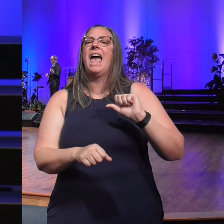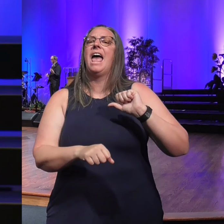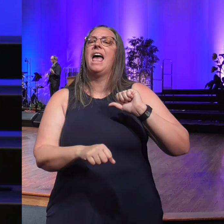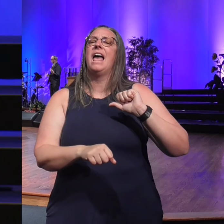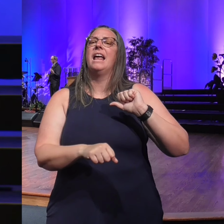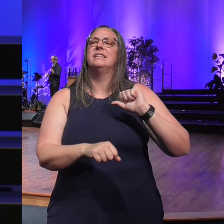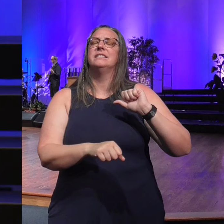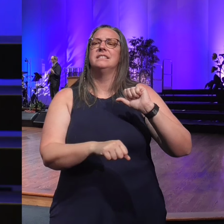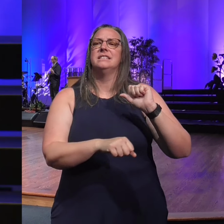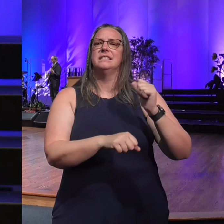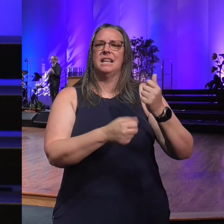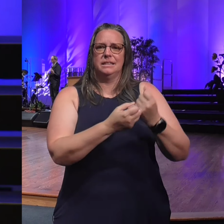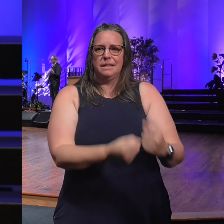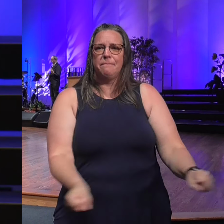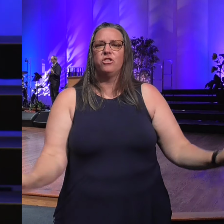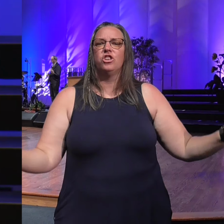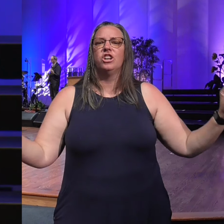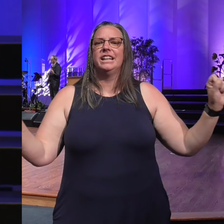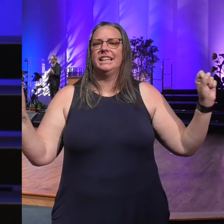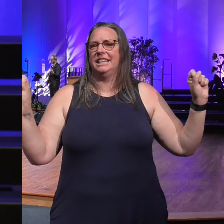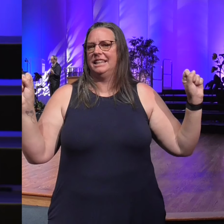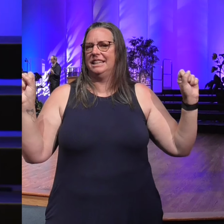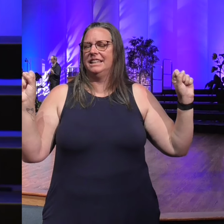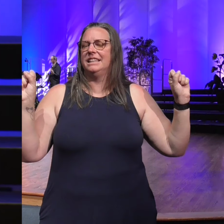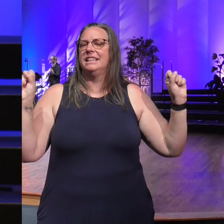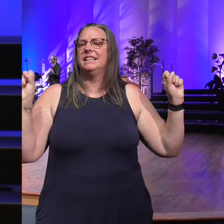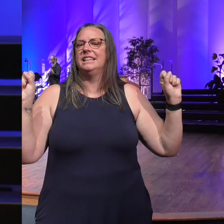set them